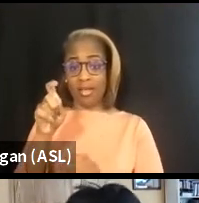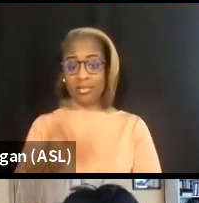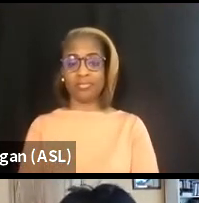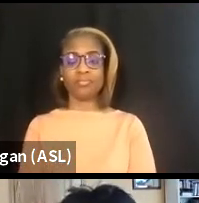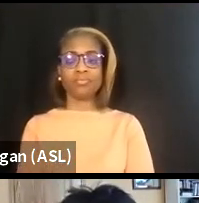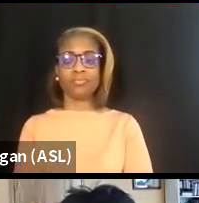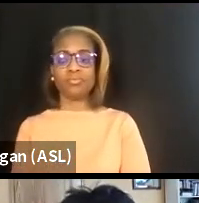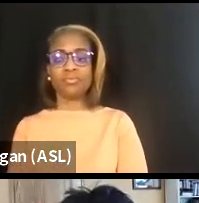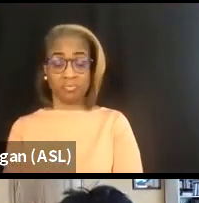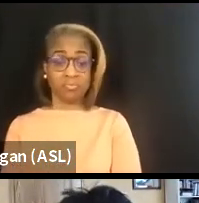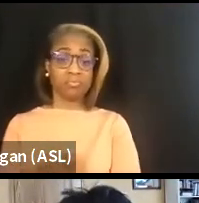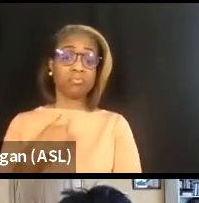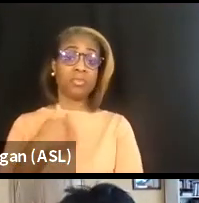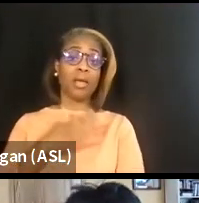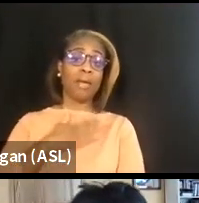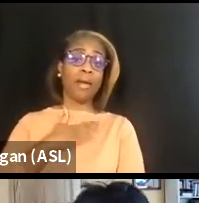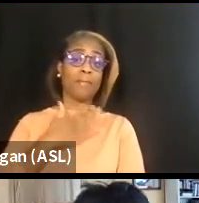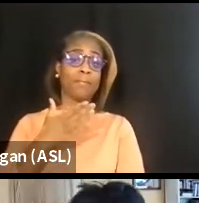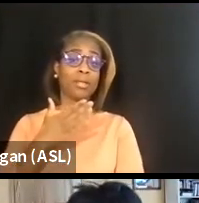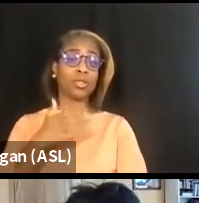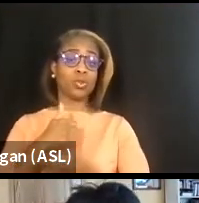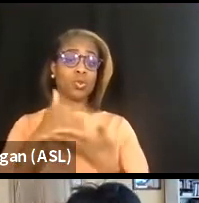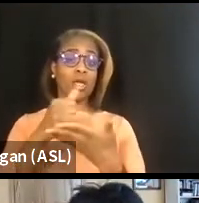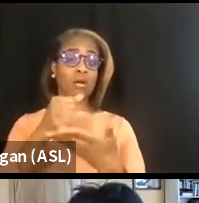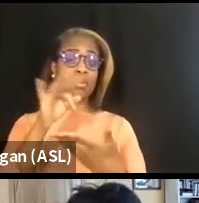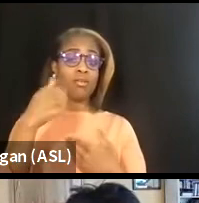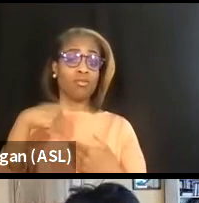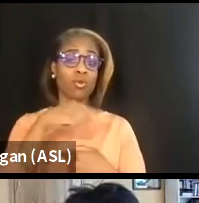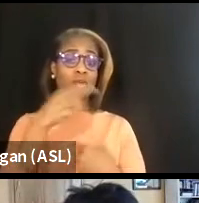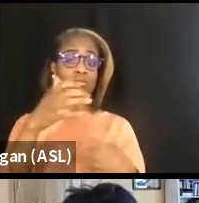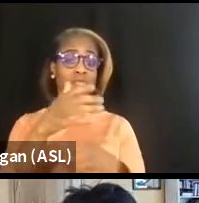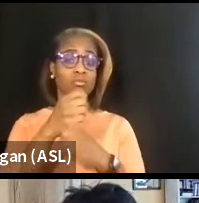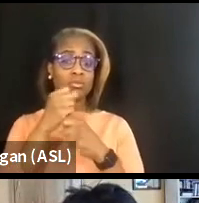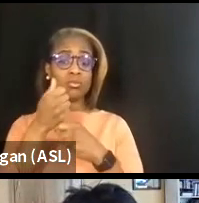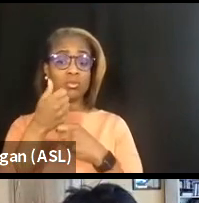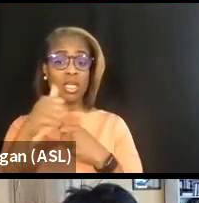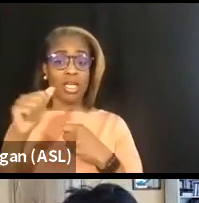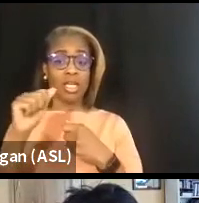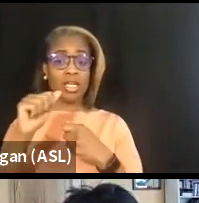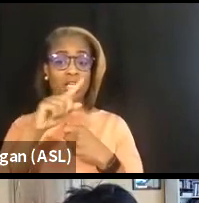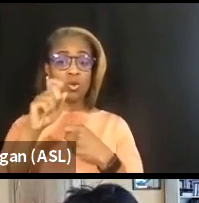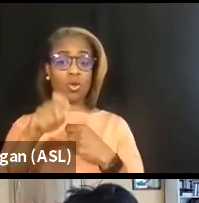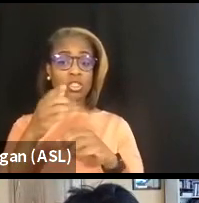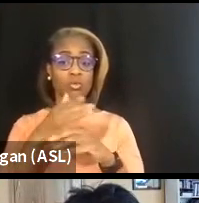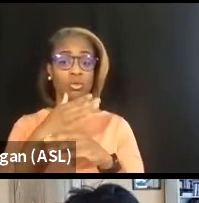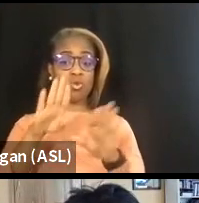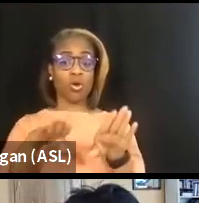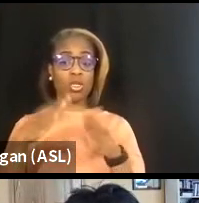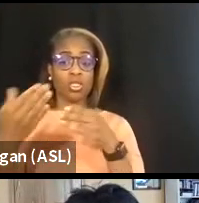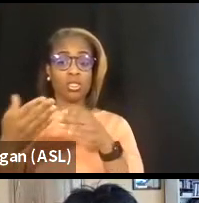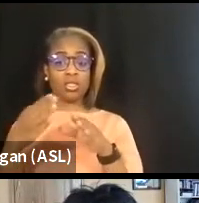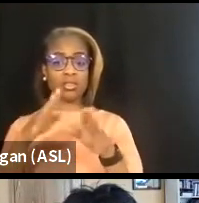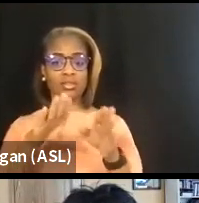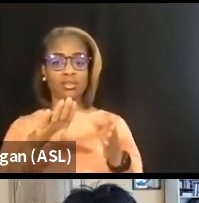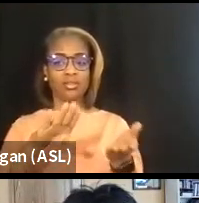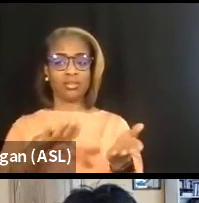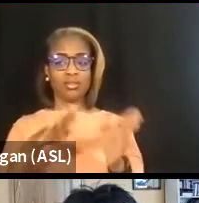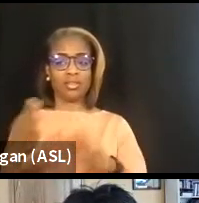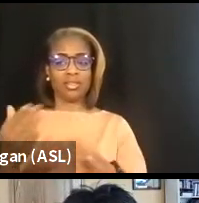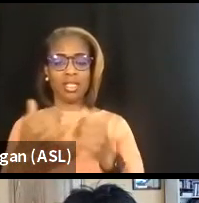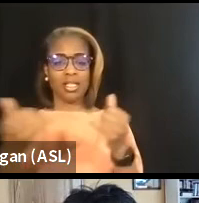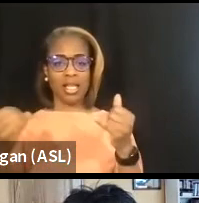I would be very happy to help you if we had received any questions by the deadline, but as of 3 o'clock yesterday afternoon, which was